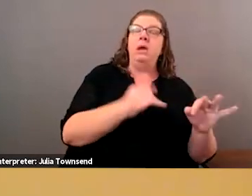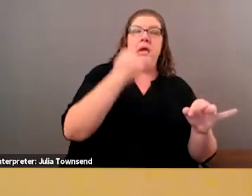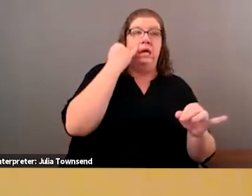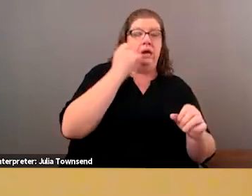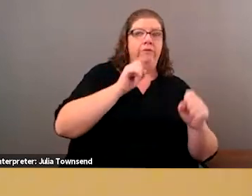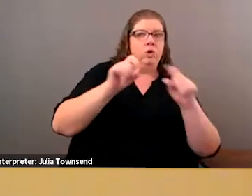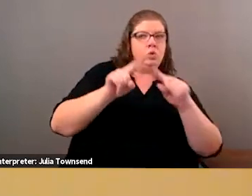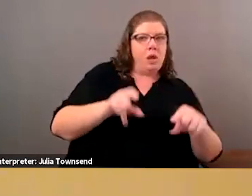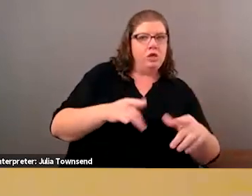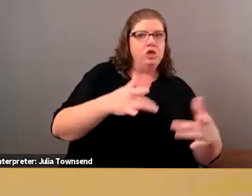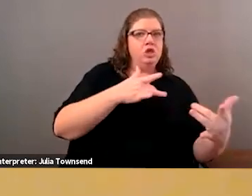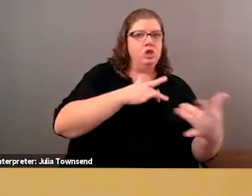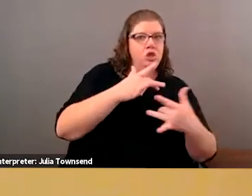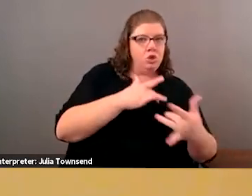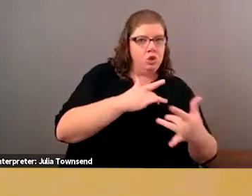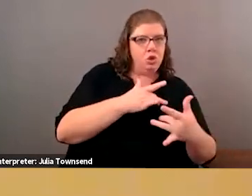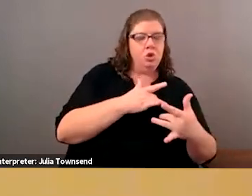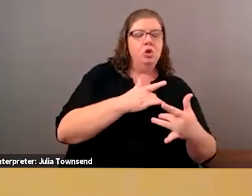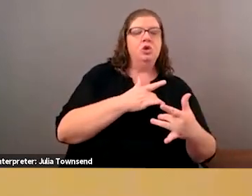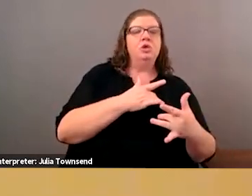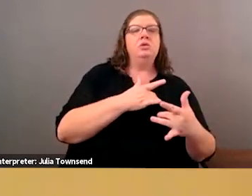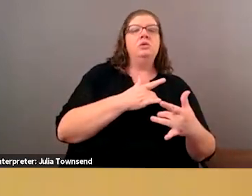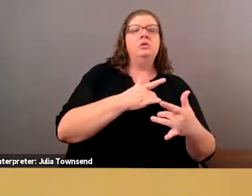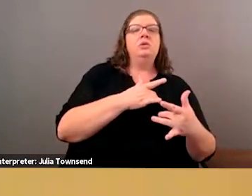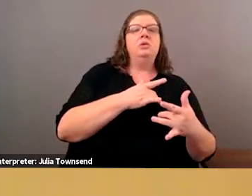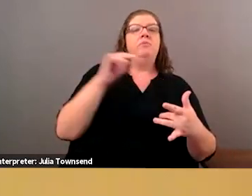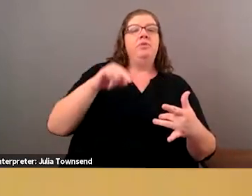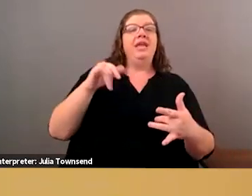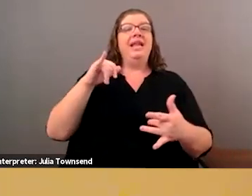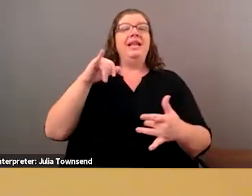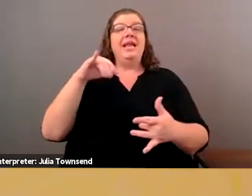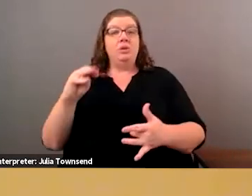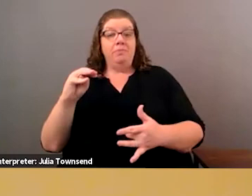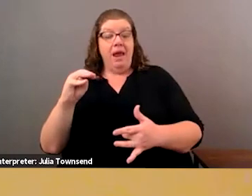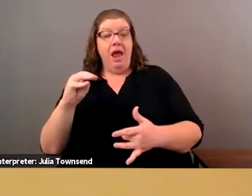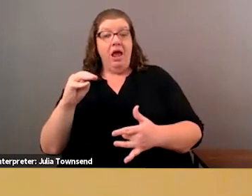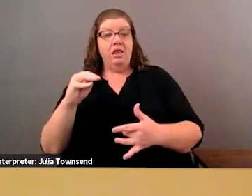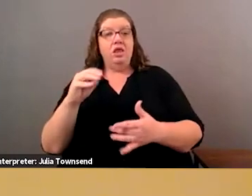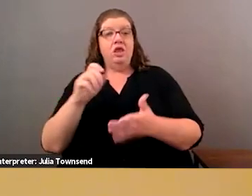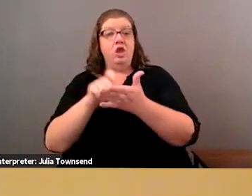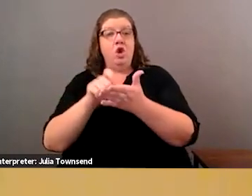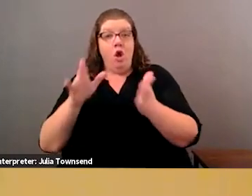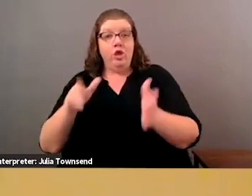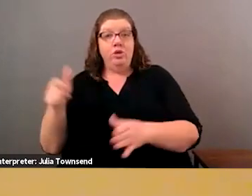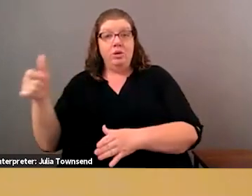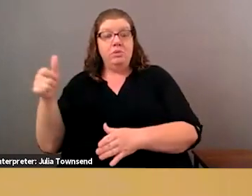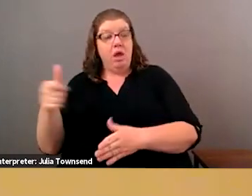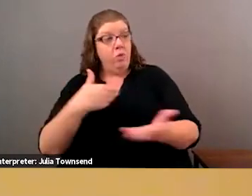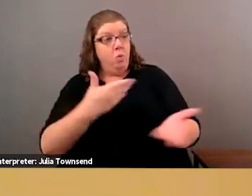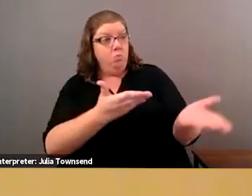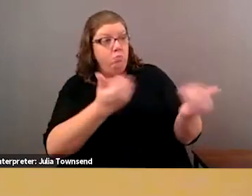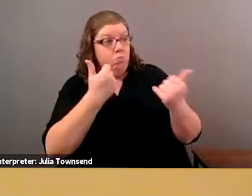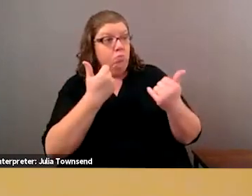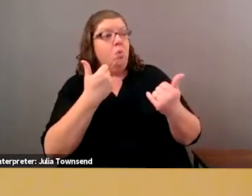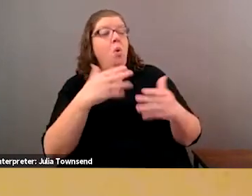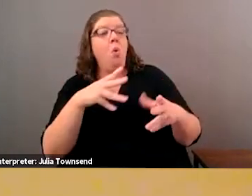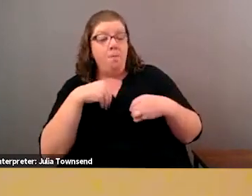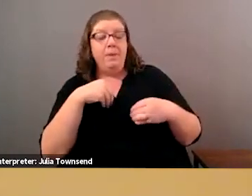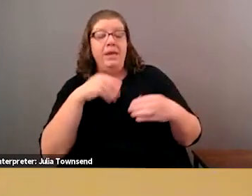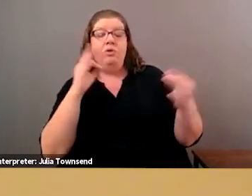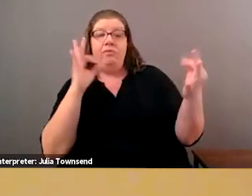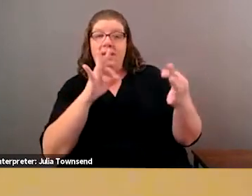or concerns, that the illustrative math authors themselves are actually open to feedback, and that